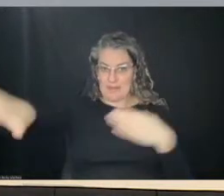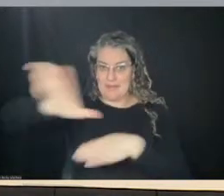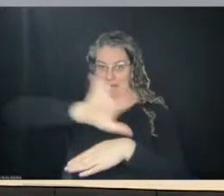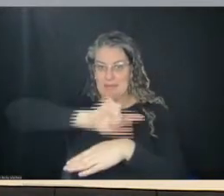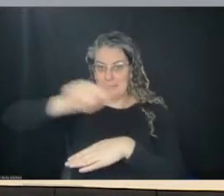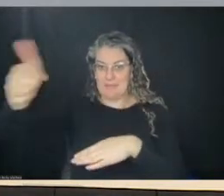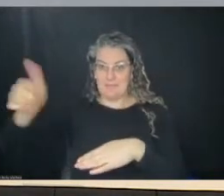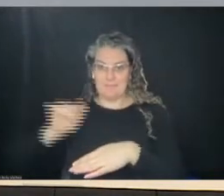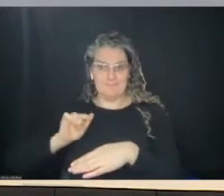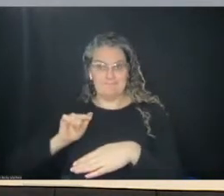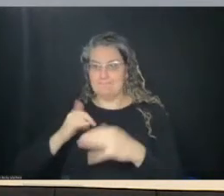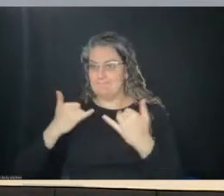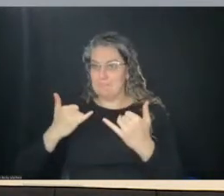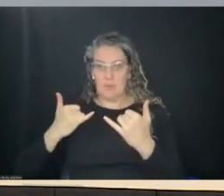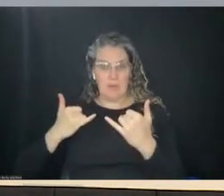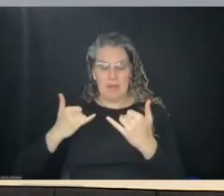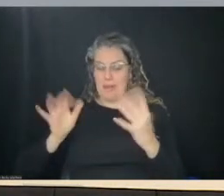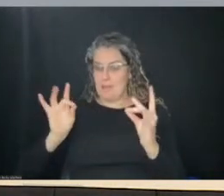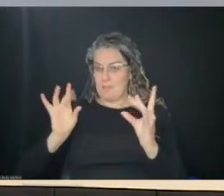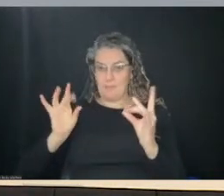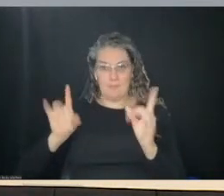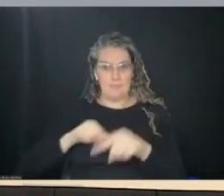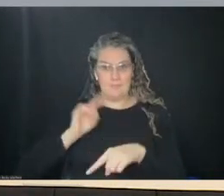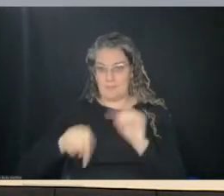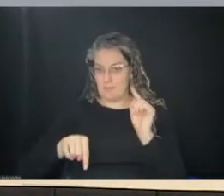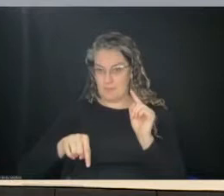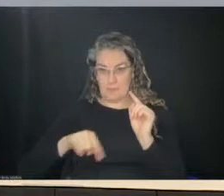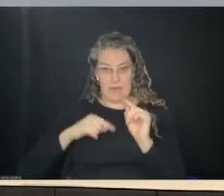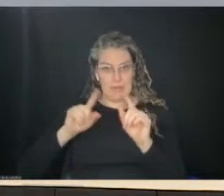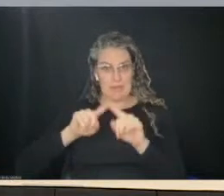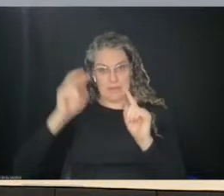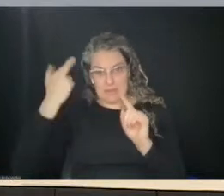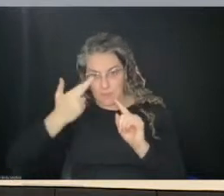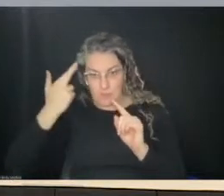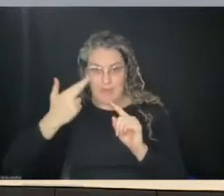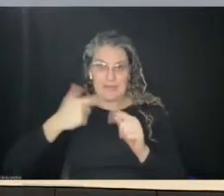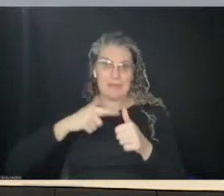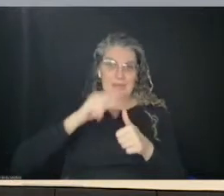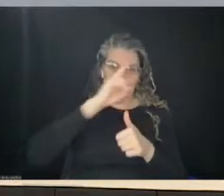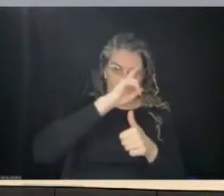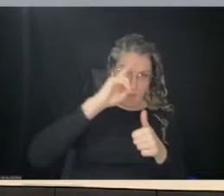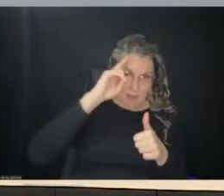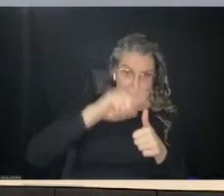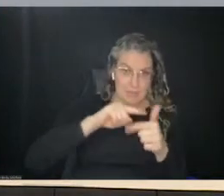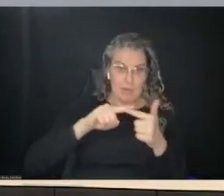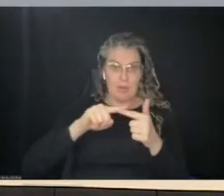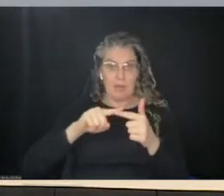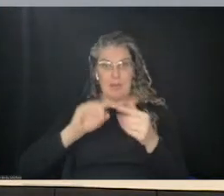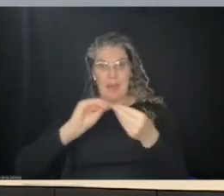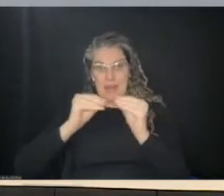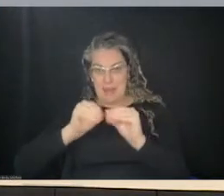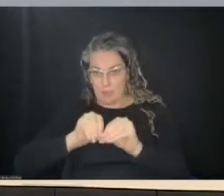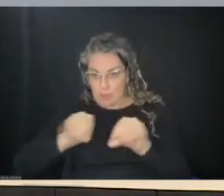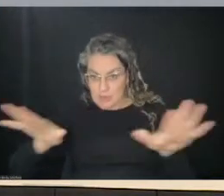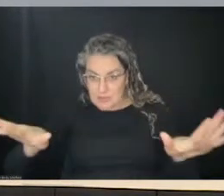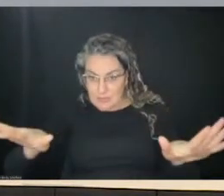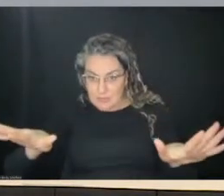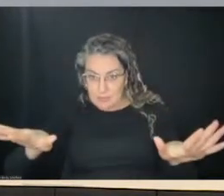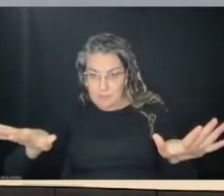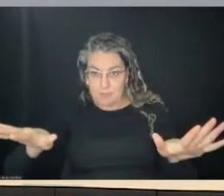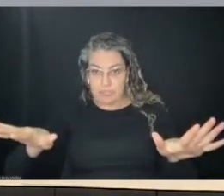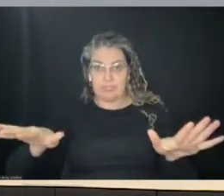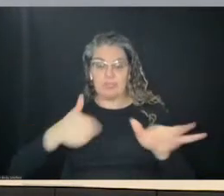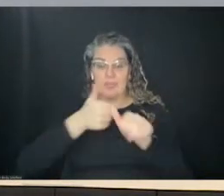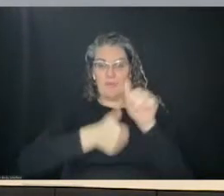positions for various reasons in terms of hospitalizations, outbreaks in each of our